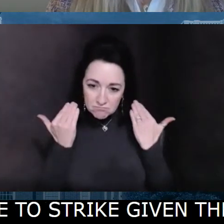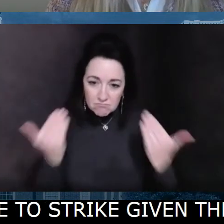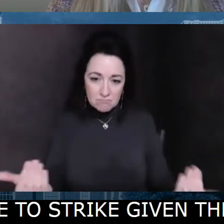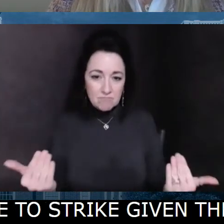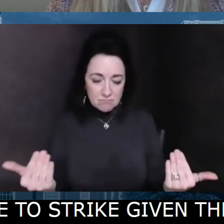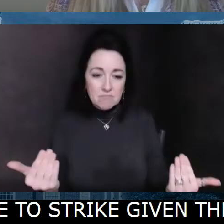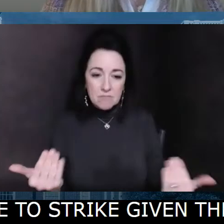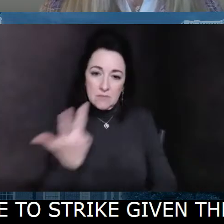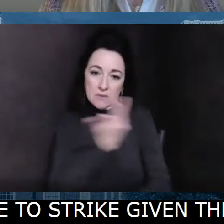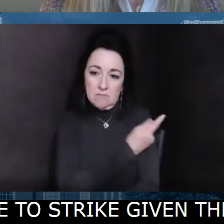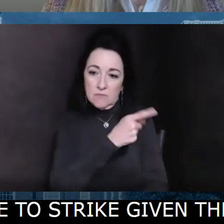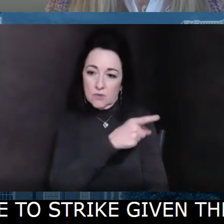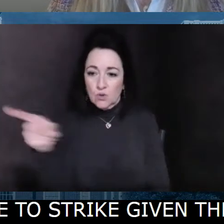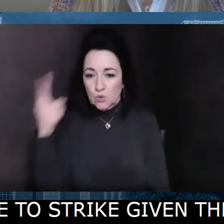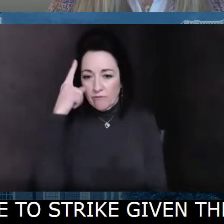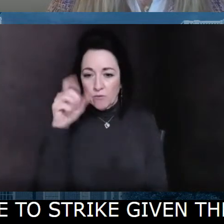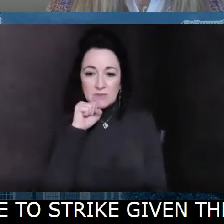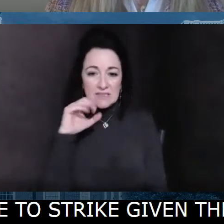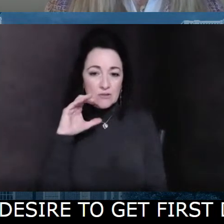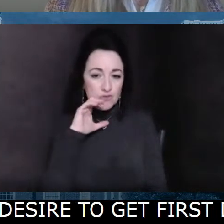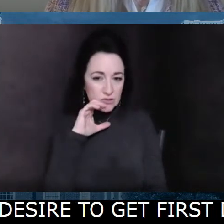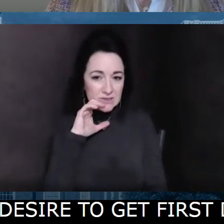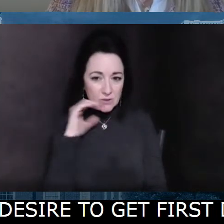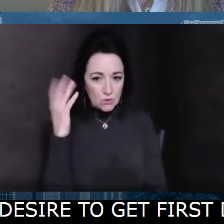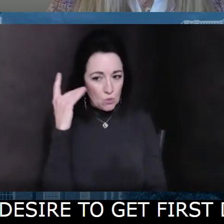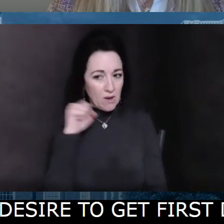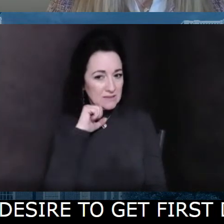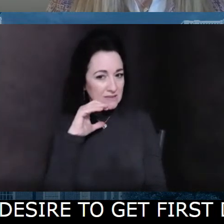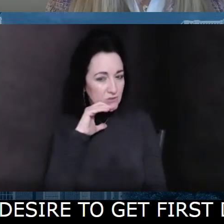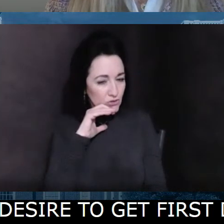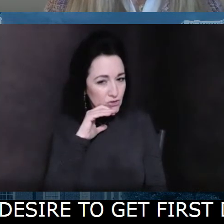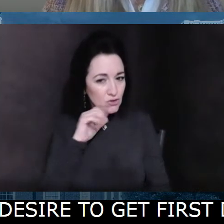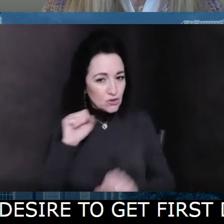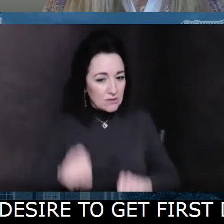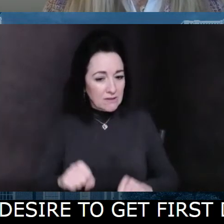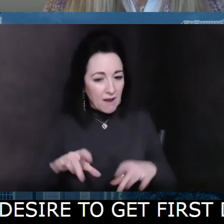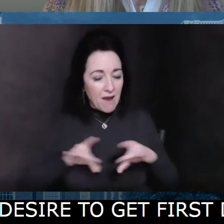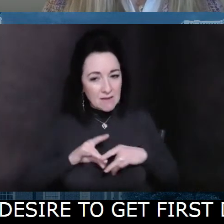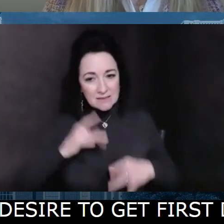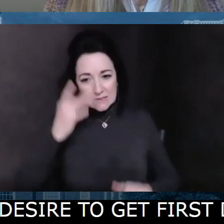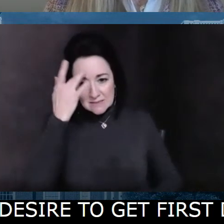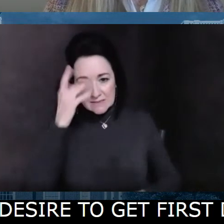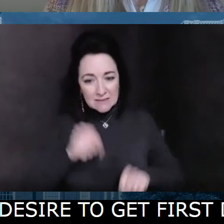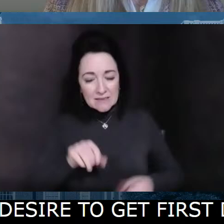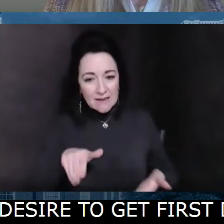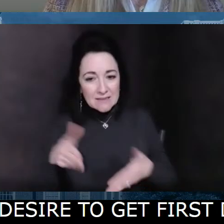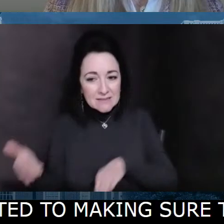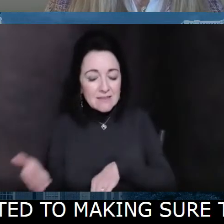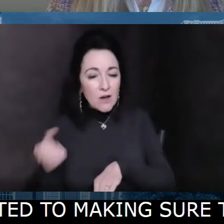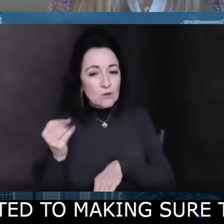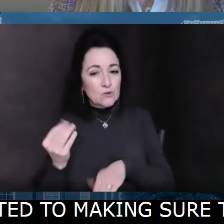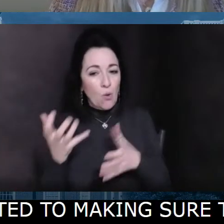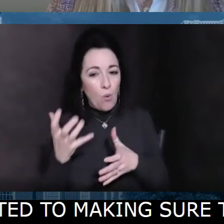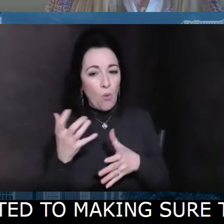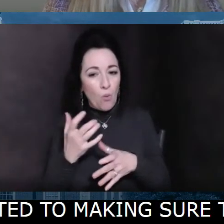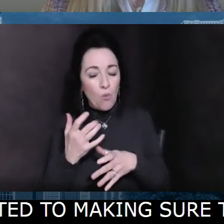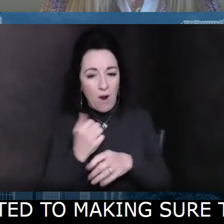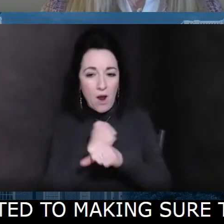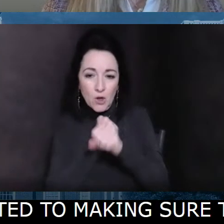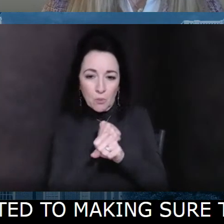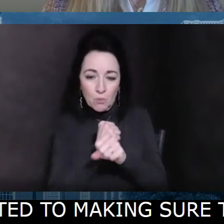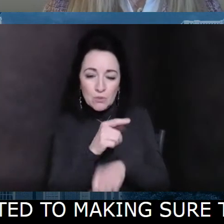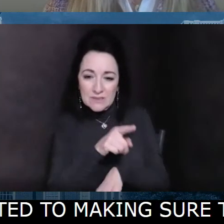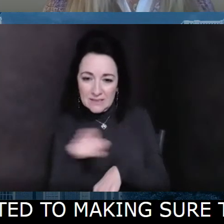seniors. But we are committed to making sure that everybody gets a second dose and they get it, as close to that 28-day time period